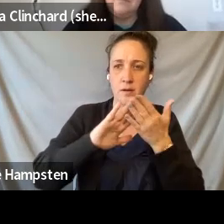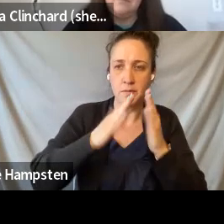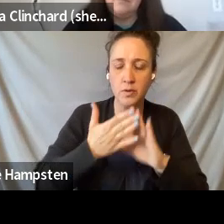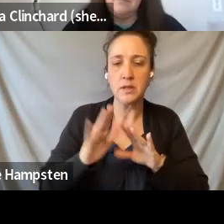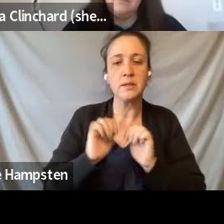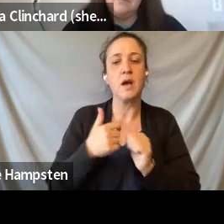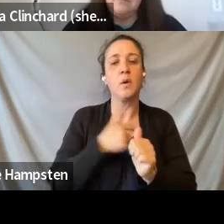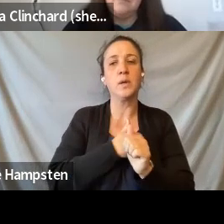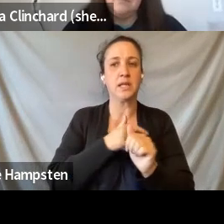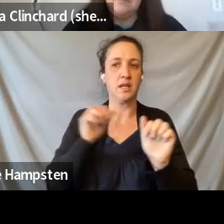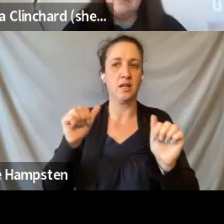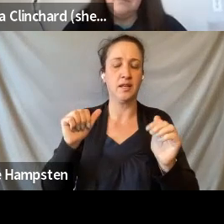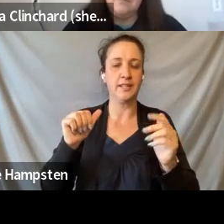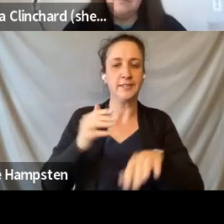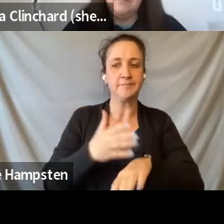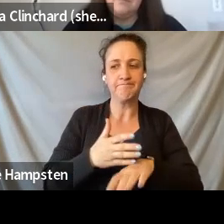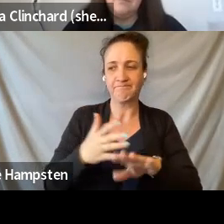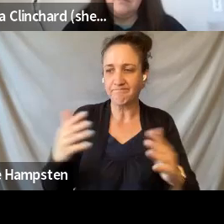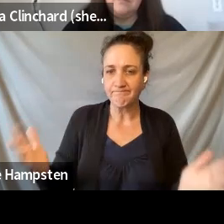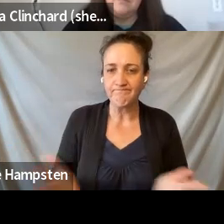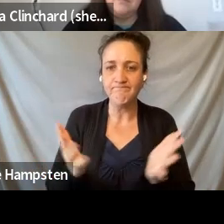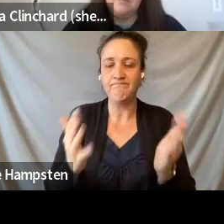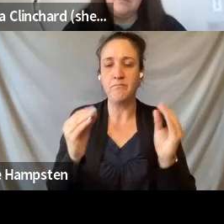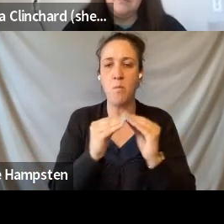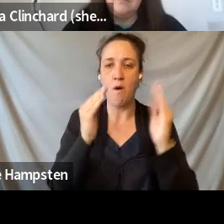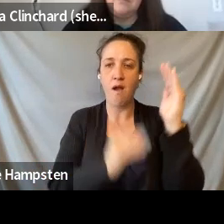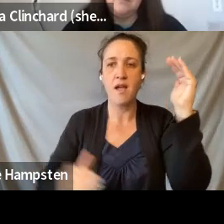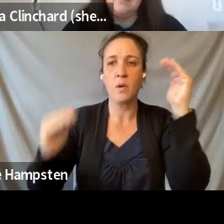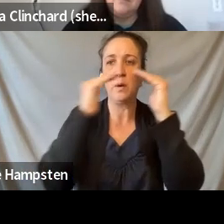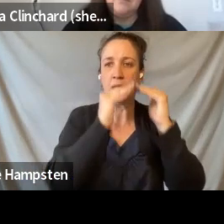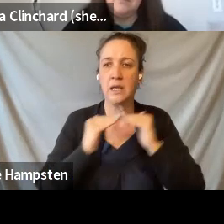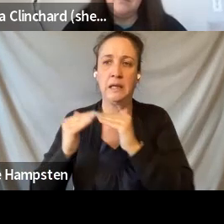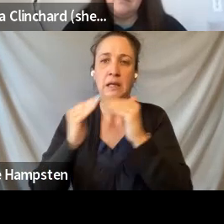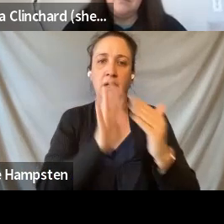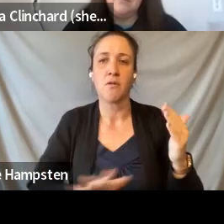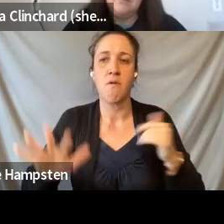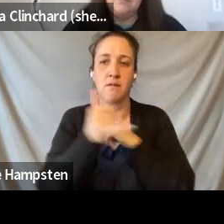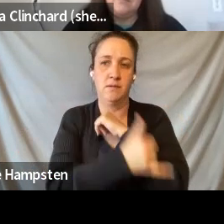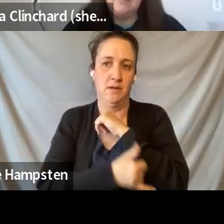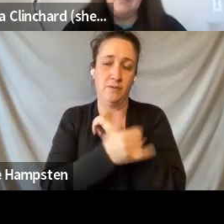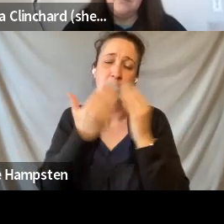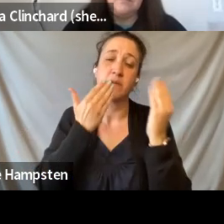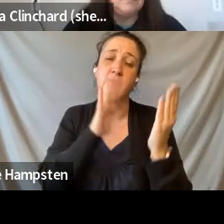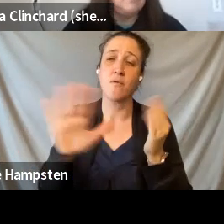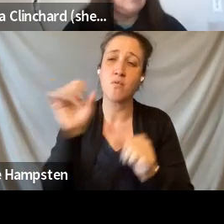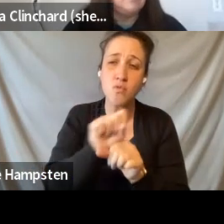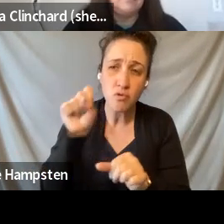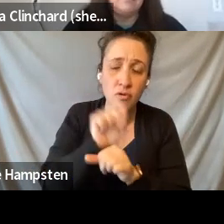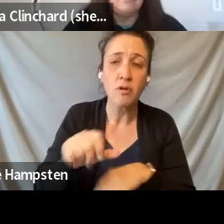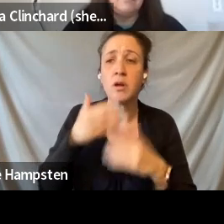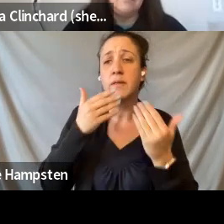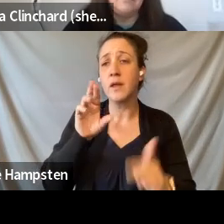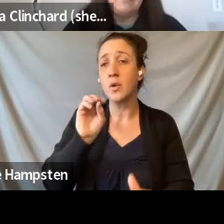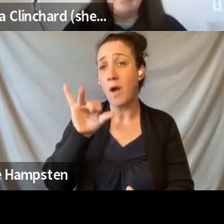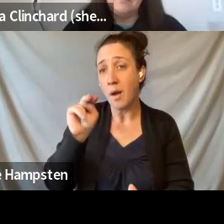we can advance, you know, the equity across the county. So thank you for all the efforts, and thank you, Robin, for